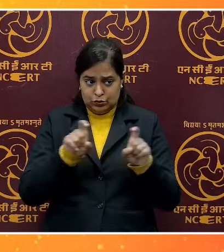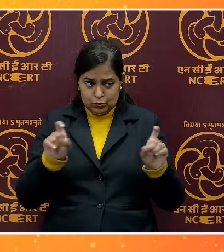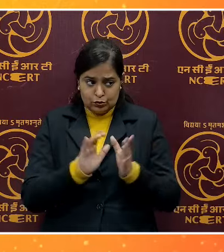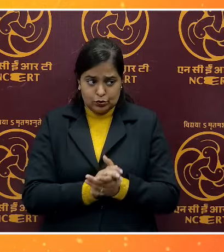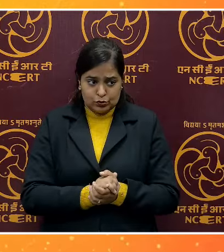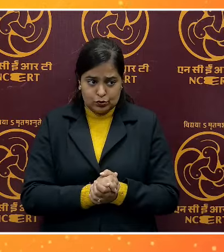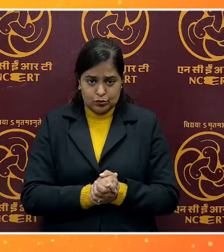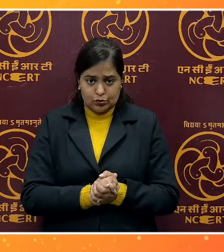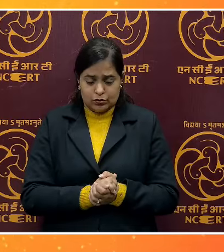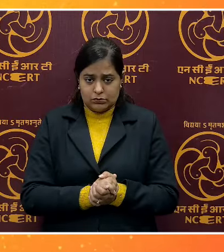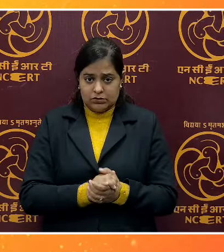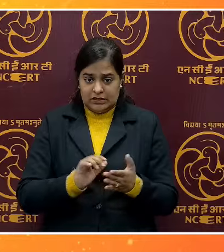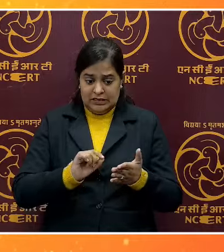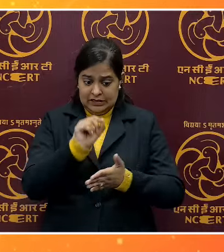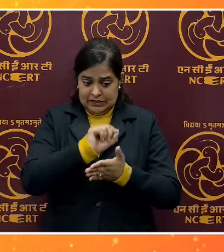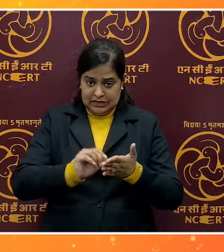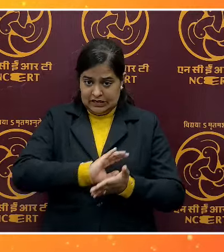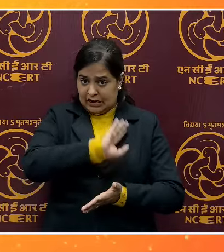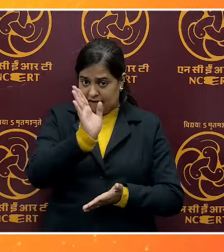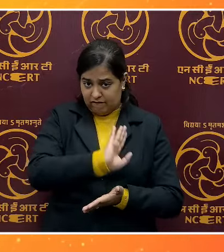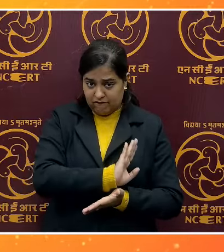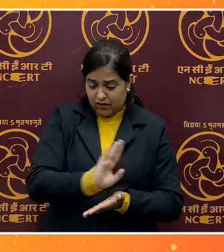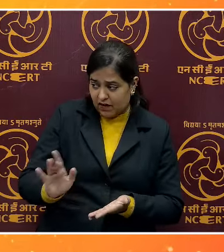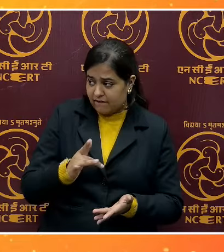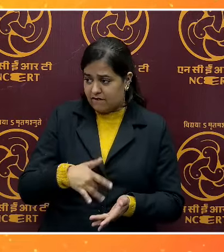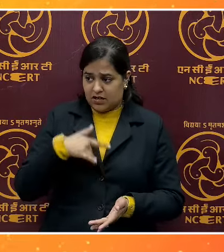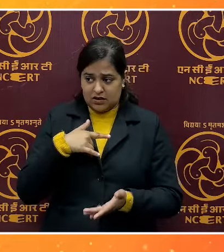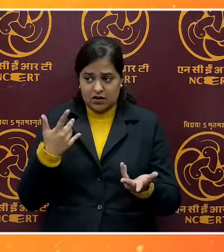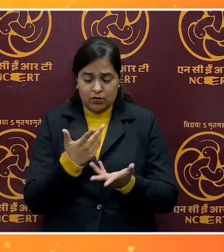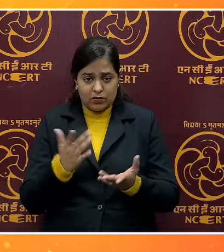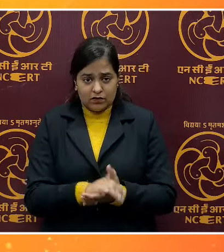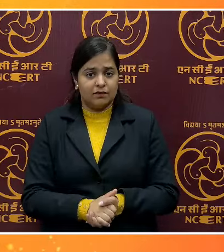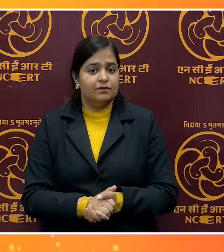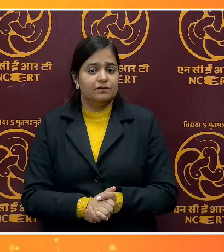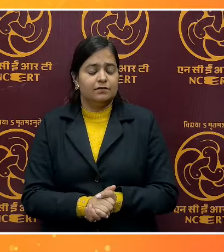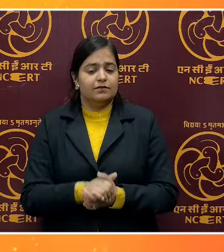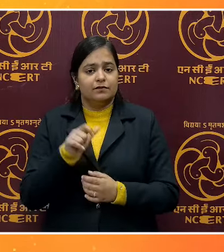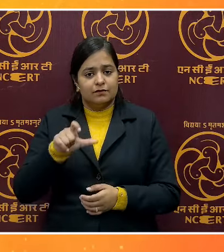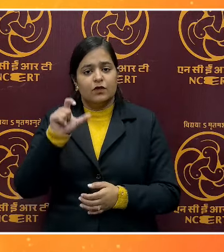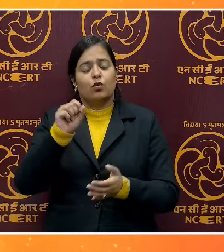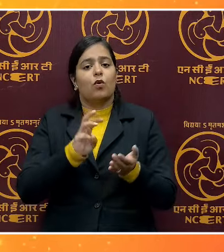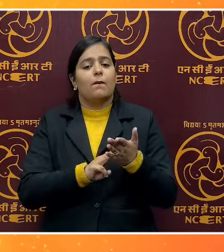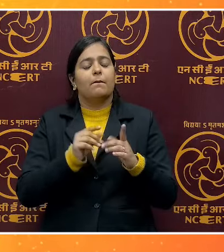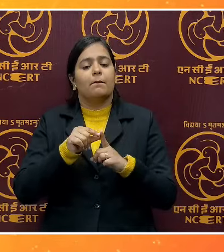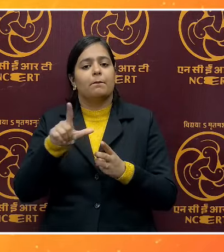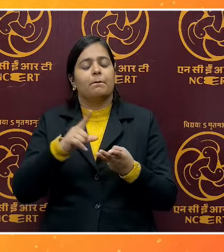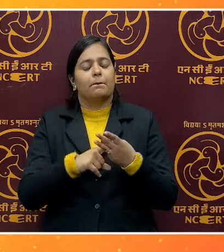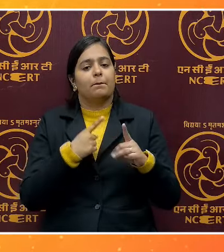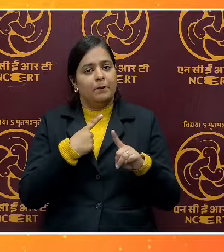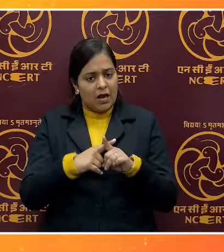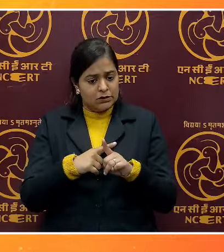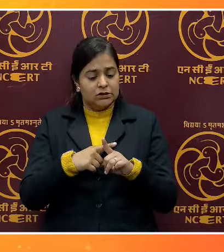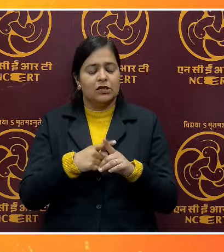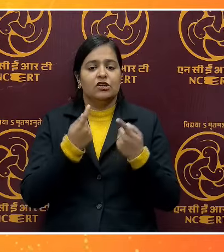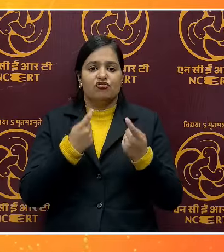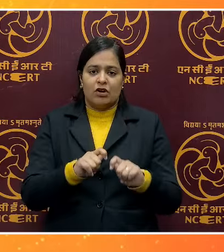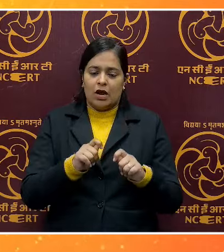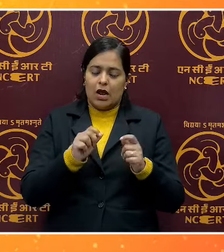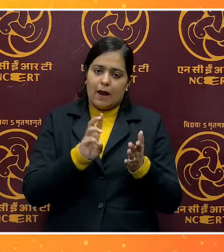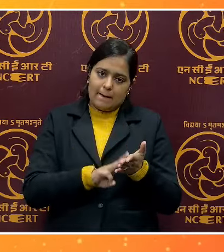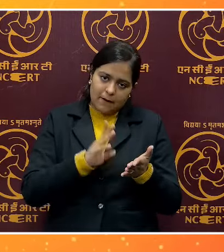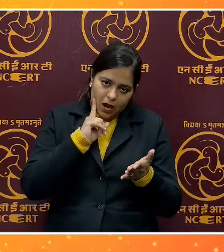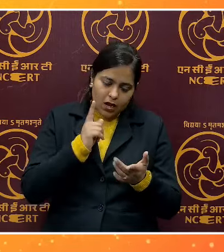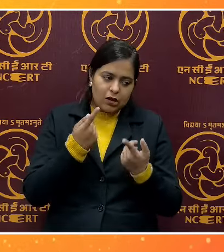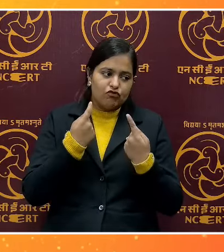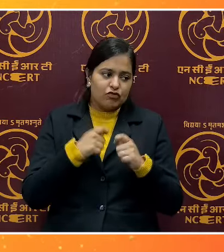never, only write the name. So, the complex name will be triamine, triaqua,